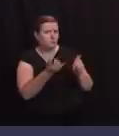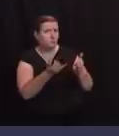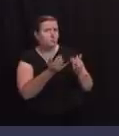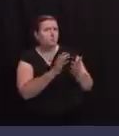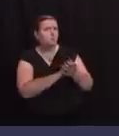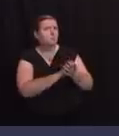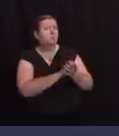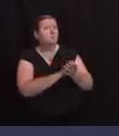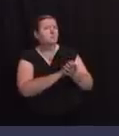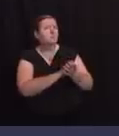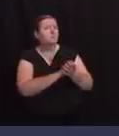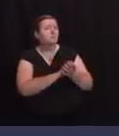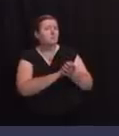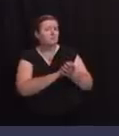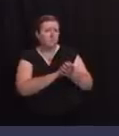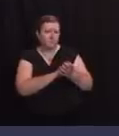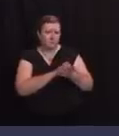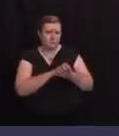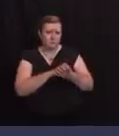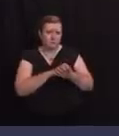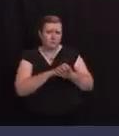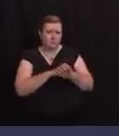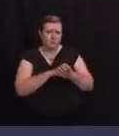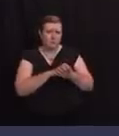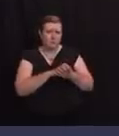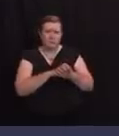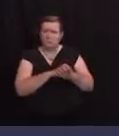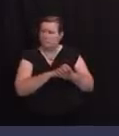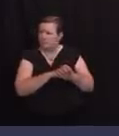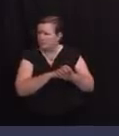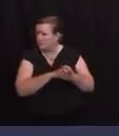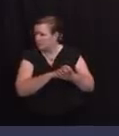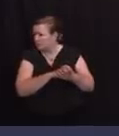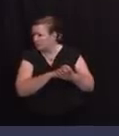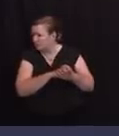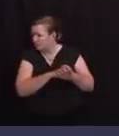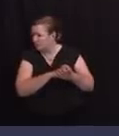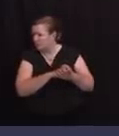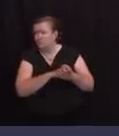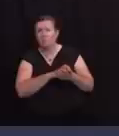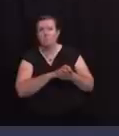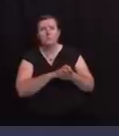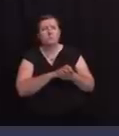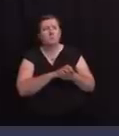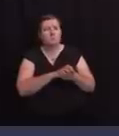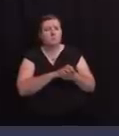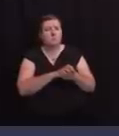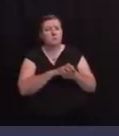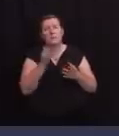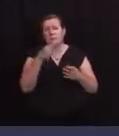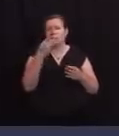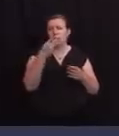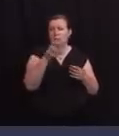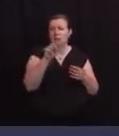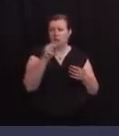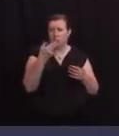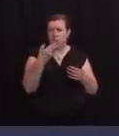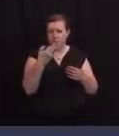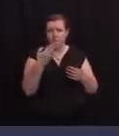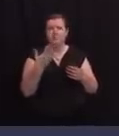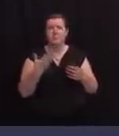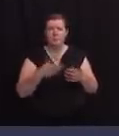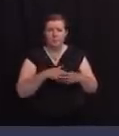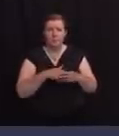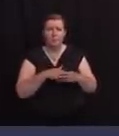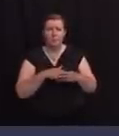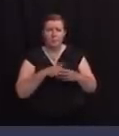breaking out, and then sadly, in some cases, in many cases, gun violence on the rise. And I know you're trying to do everything you can to stay out ahead of that. So